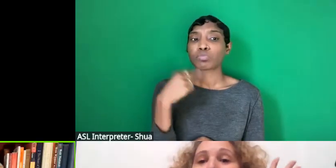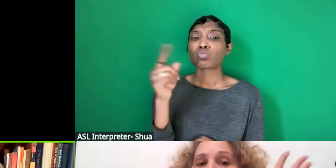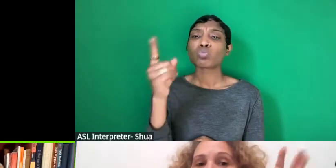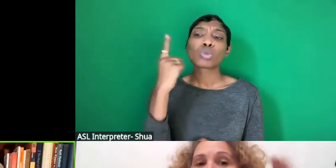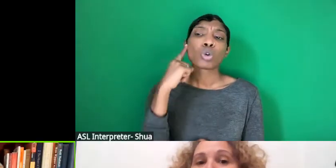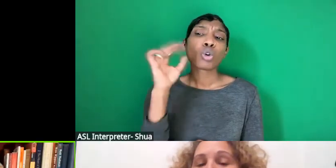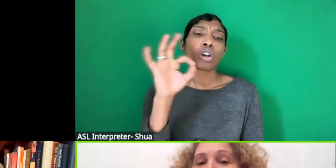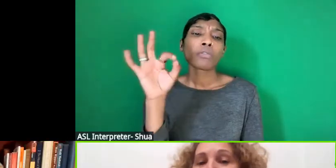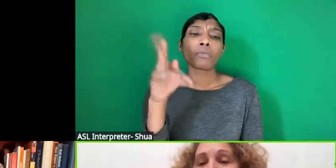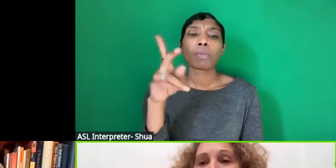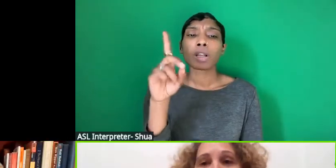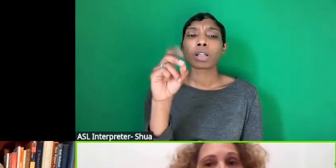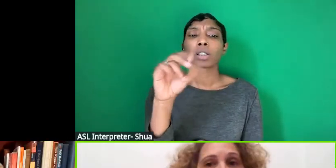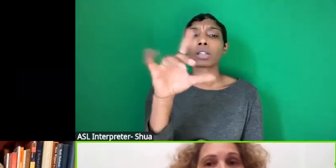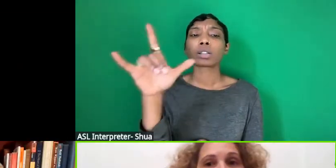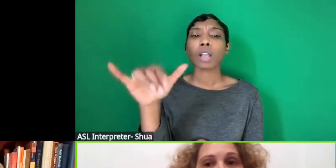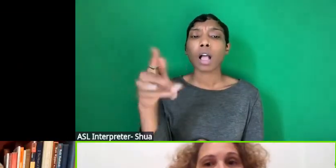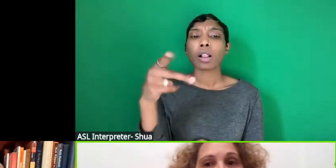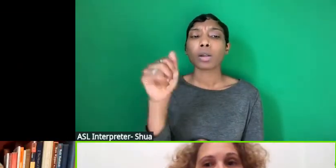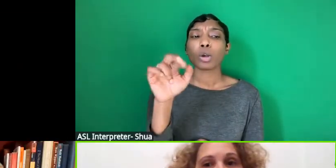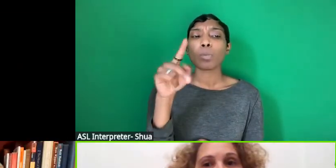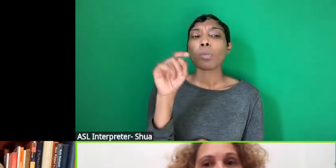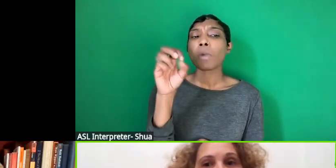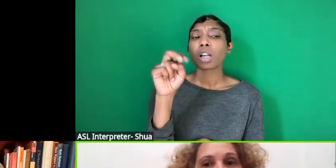of Dolly Parton's Imagination Library?